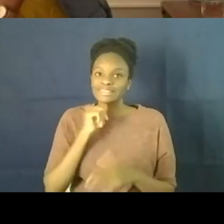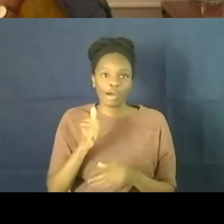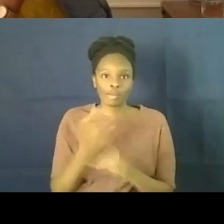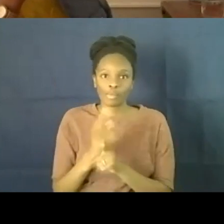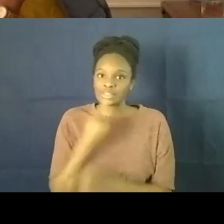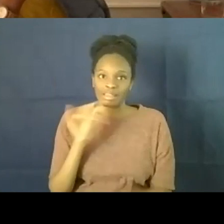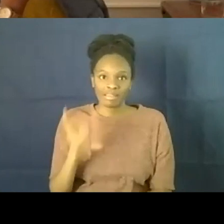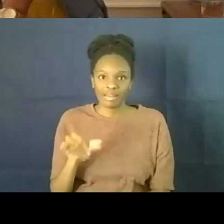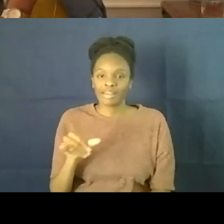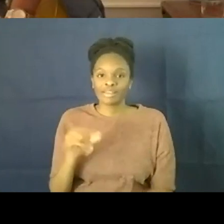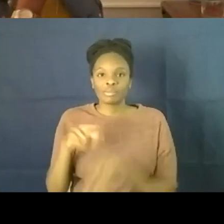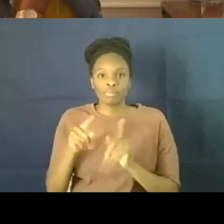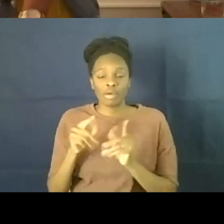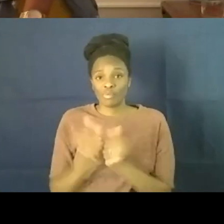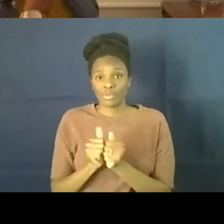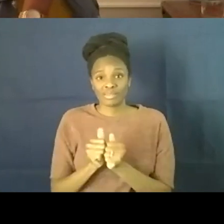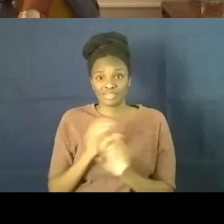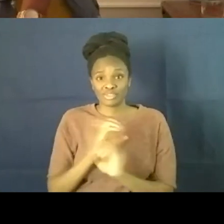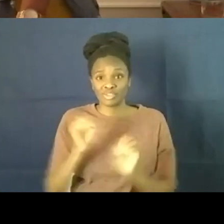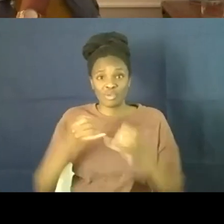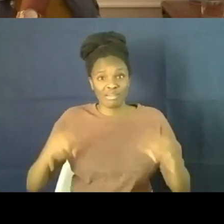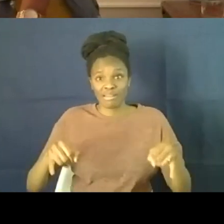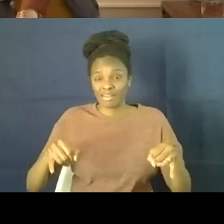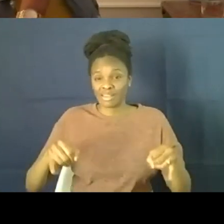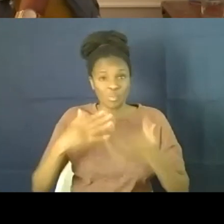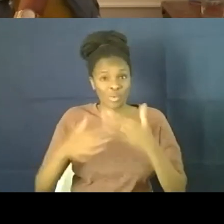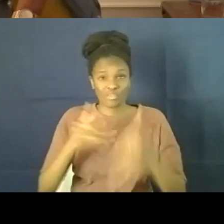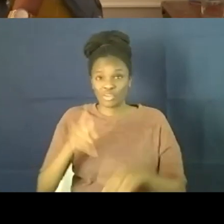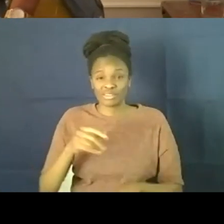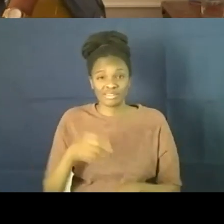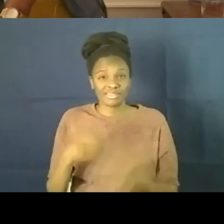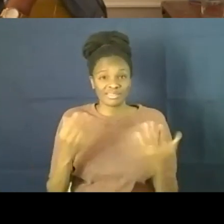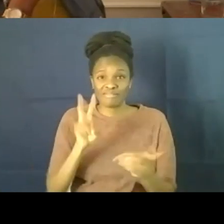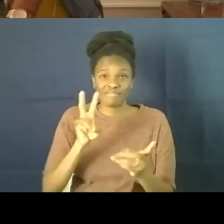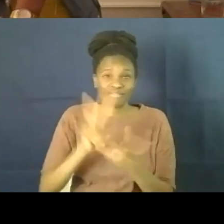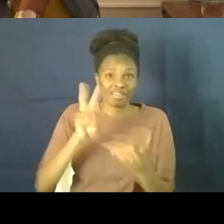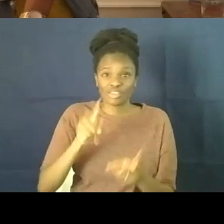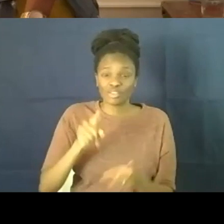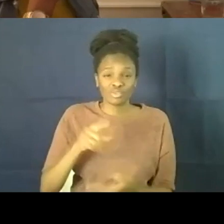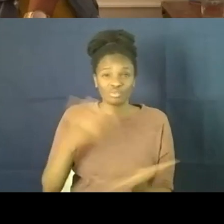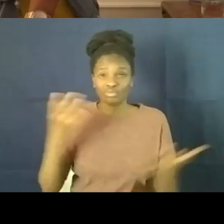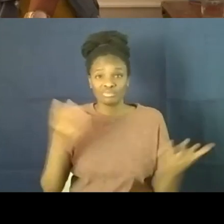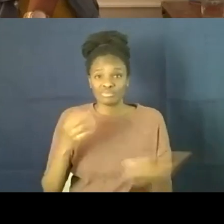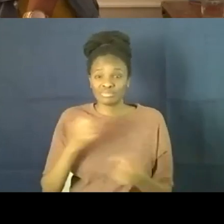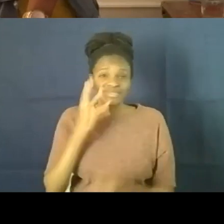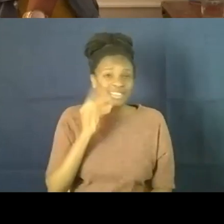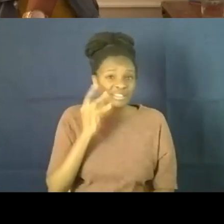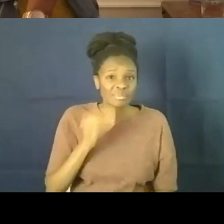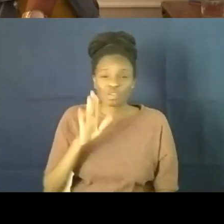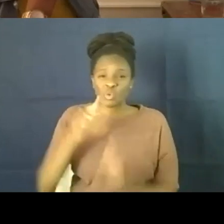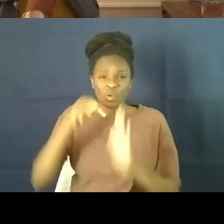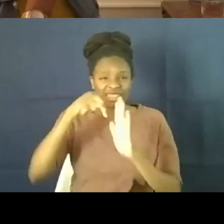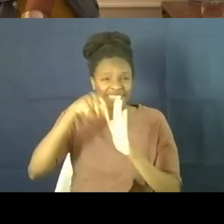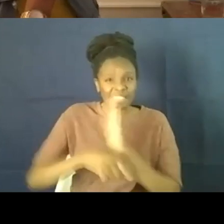like that in Dear White People. So it was like whatever the fuck you've experienced, or like your deepest, like craziest, whatever fantasy or